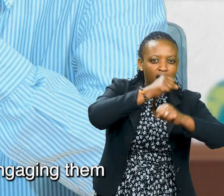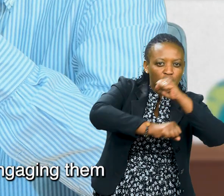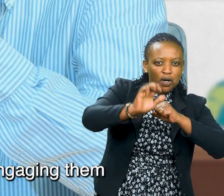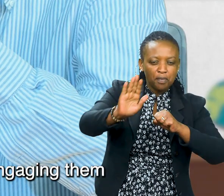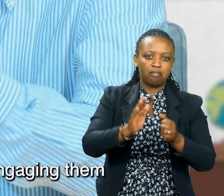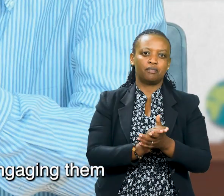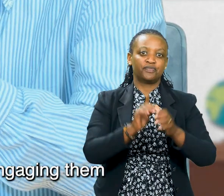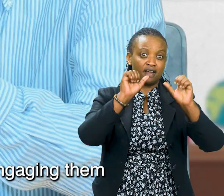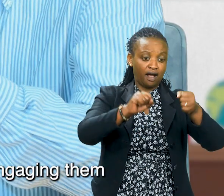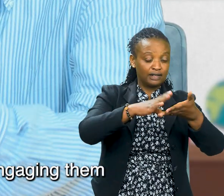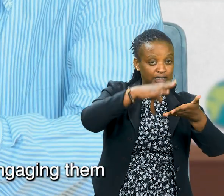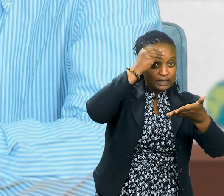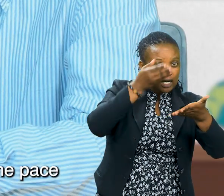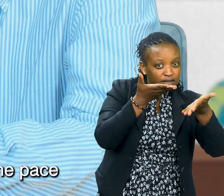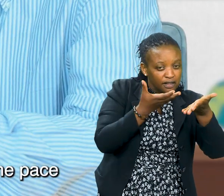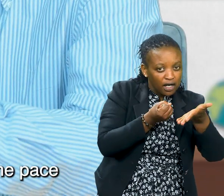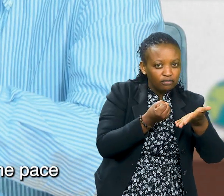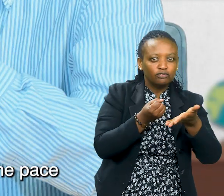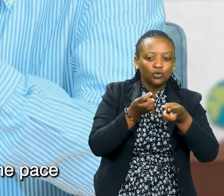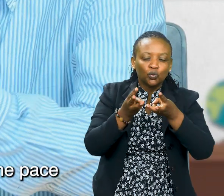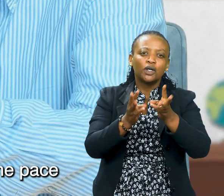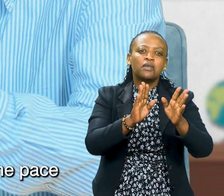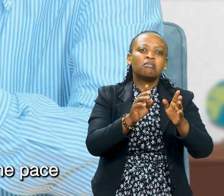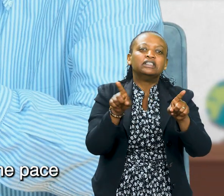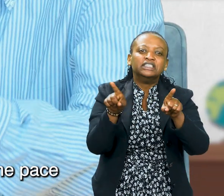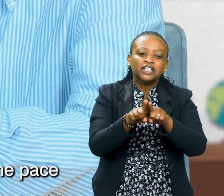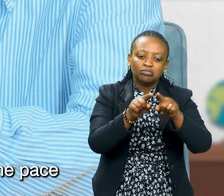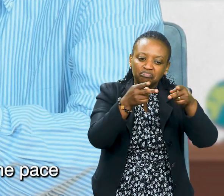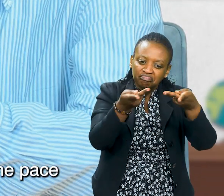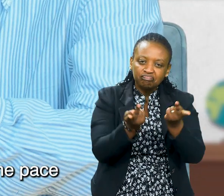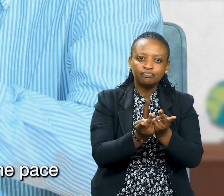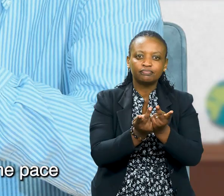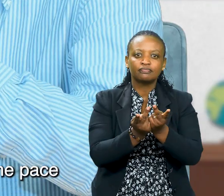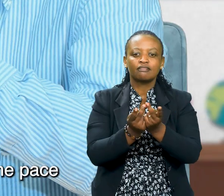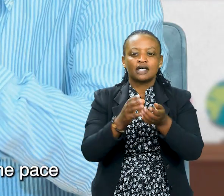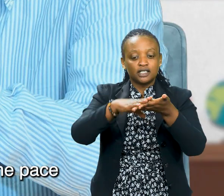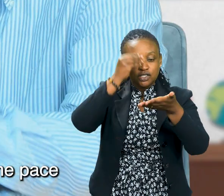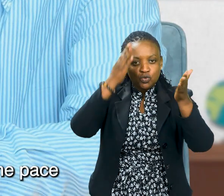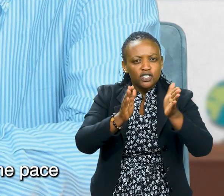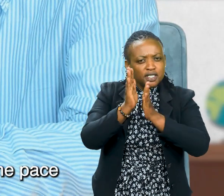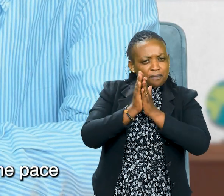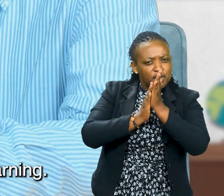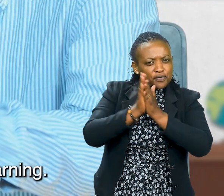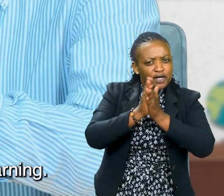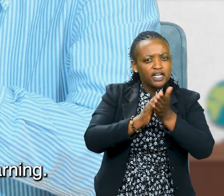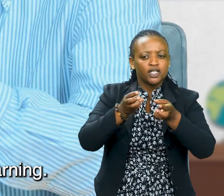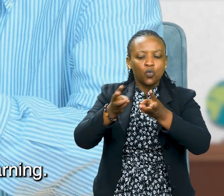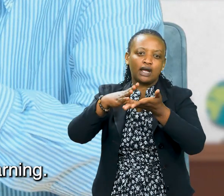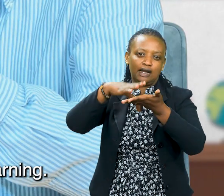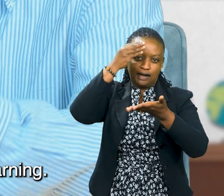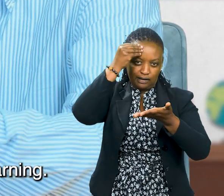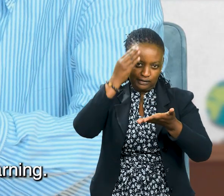different ways of engaging them so that the learning takes place at the same pace and